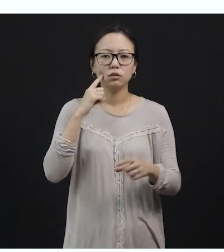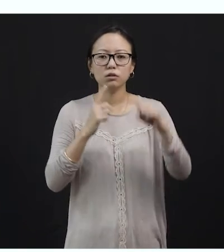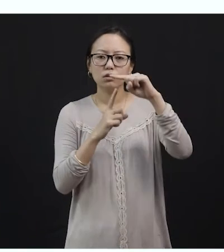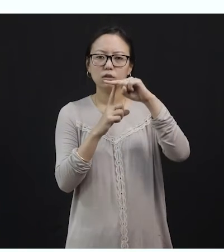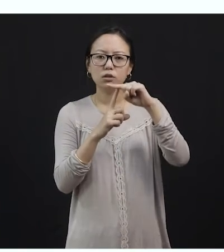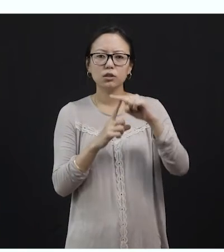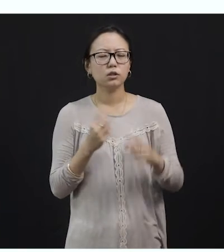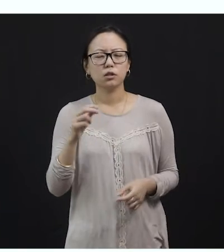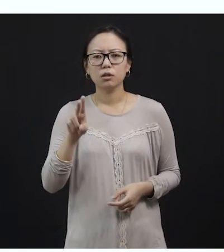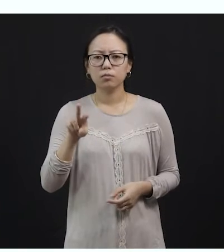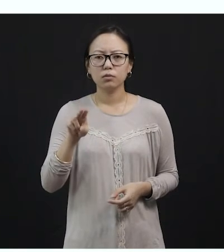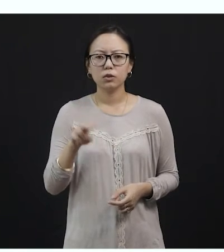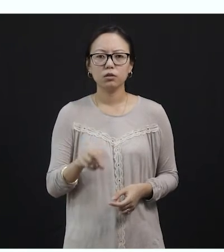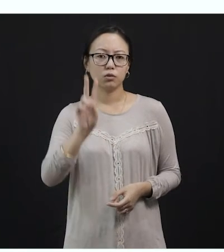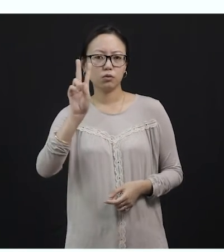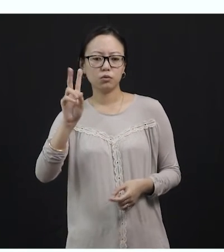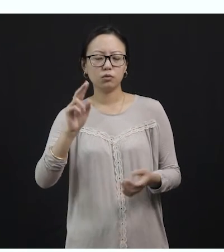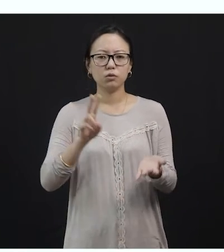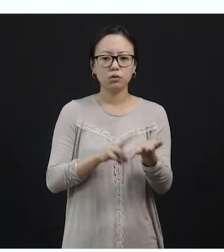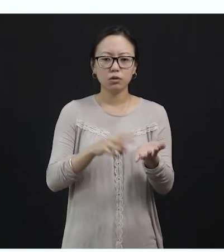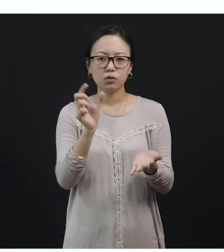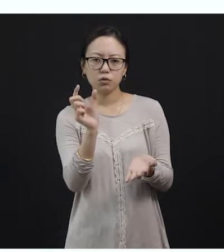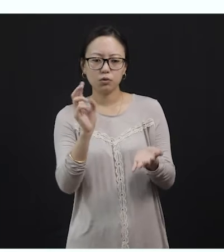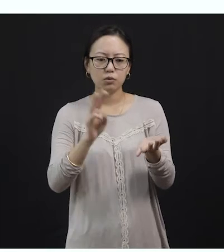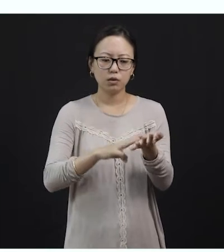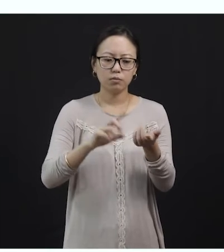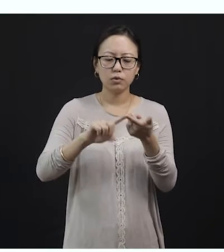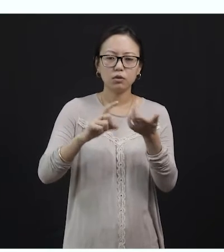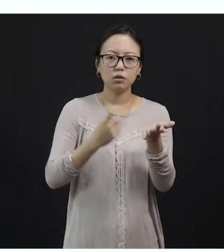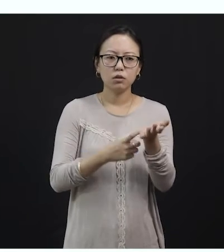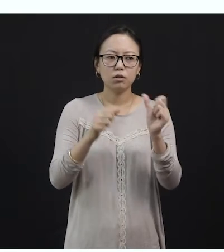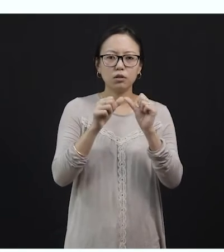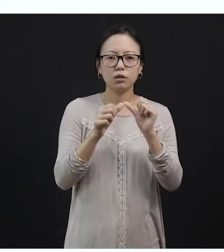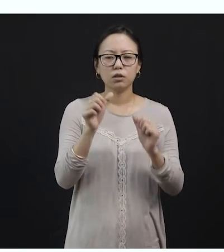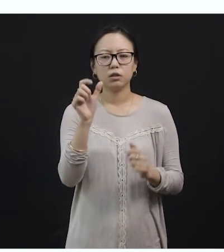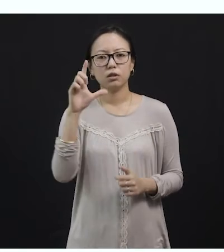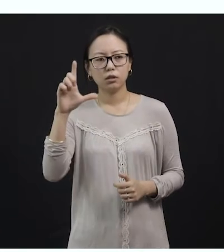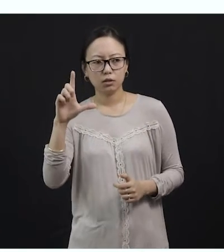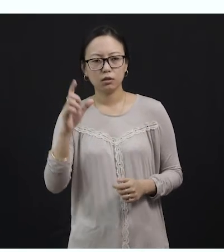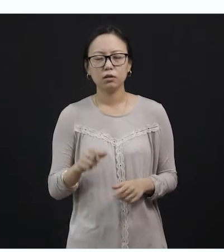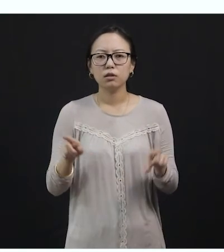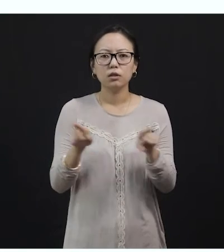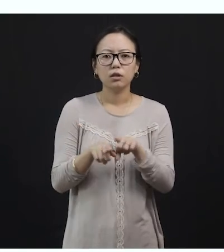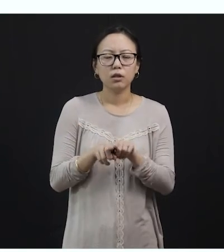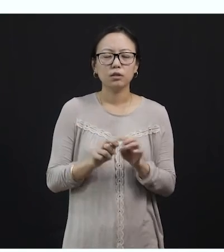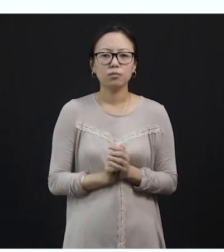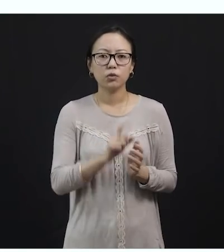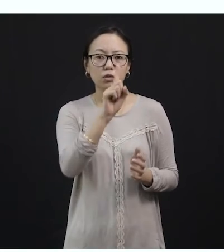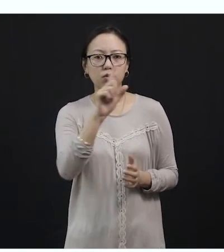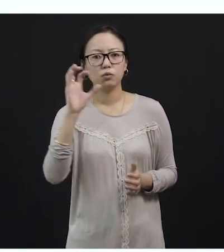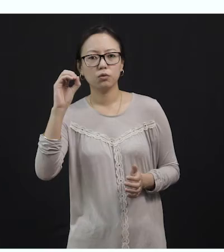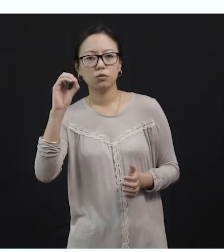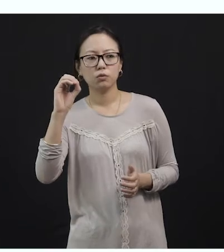10, 1, 0. So 1 is one numeral, 0 is another numeral. You bring these two together, you join